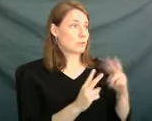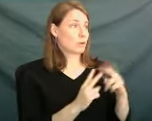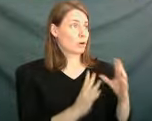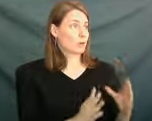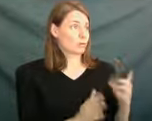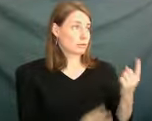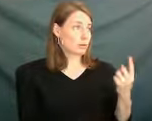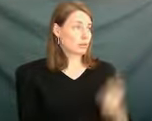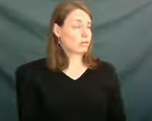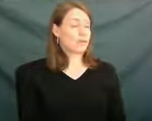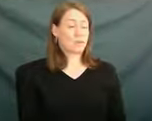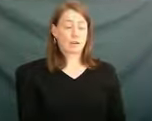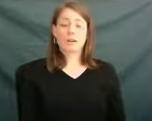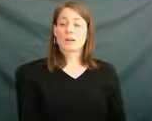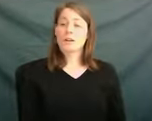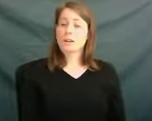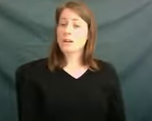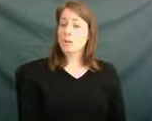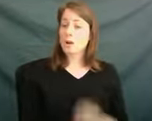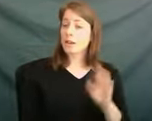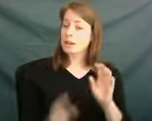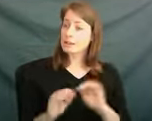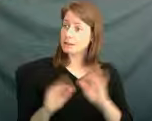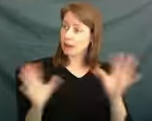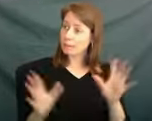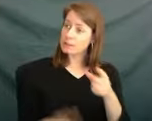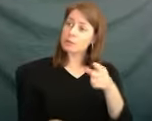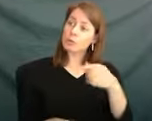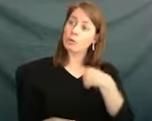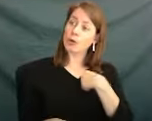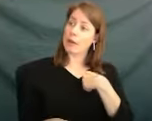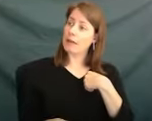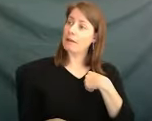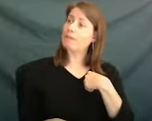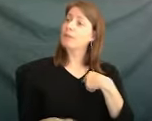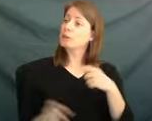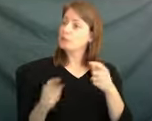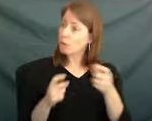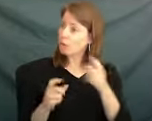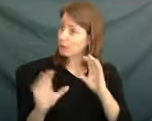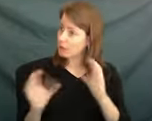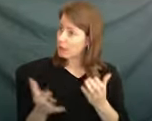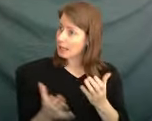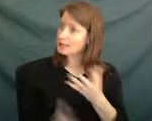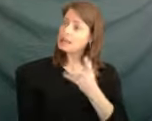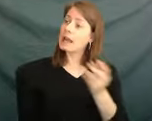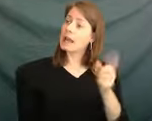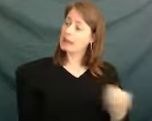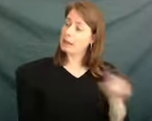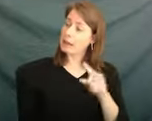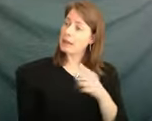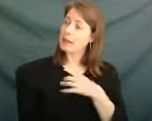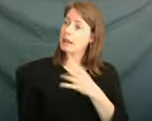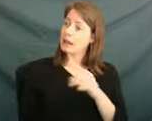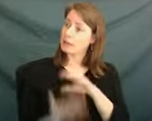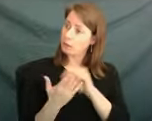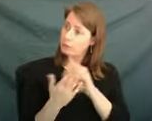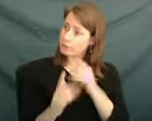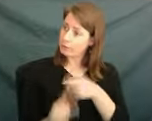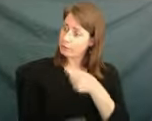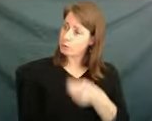learning. Right, first of all, that shouldn't be out. Okay, I ignored it because I thought you put it away. Put it away. If I see it out again, I'm going to confiscate it.